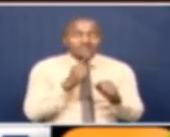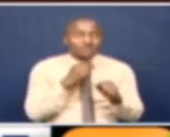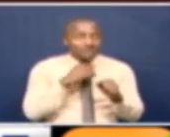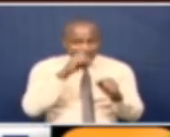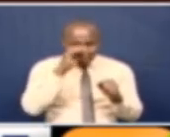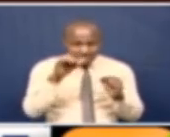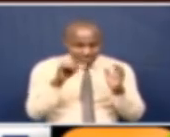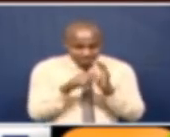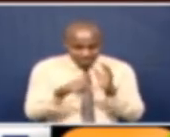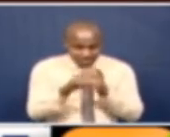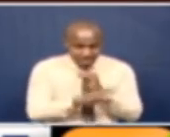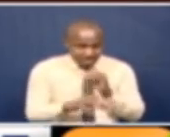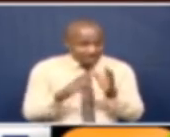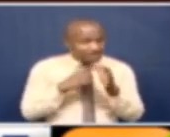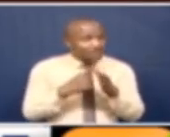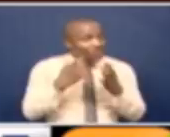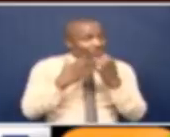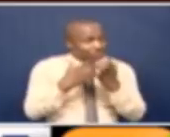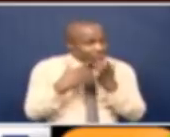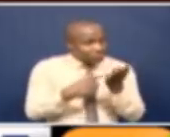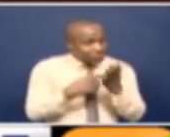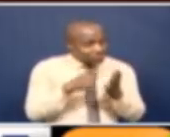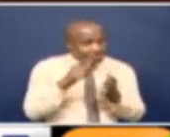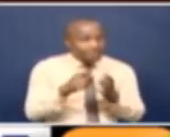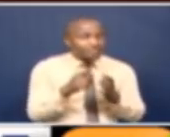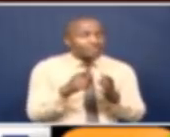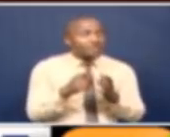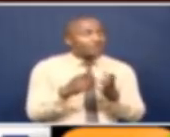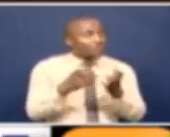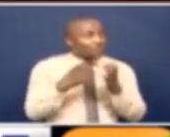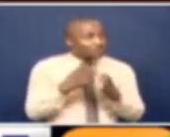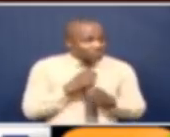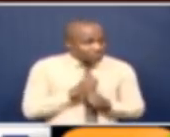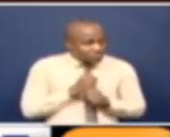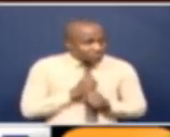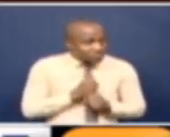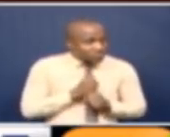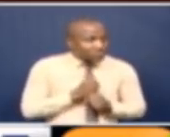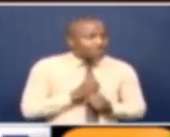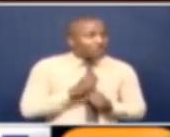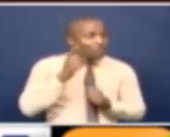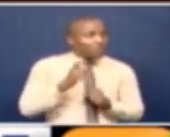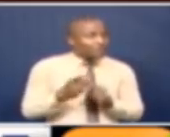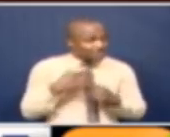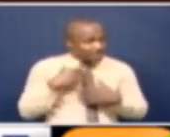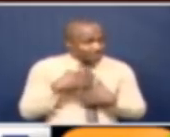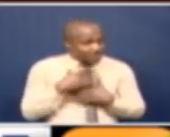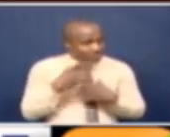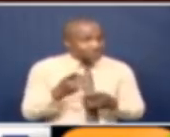problem in this country, let us talk about it. And let us be bold. And let us put our interests